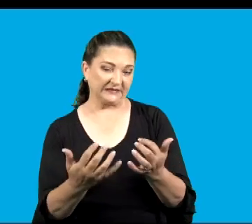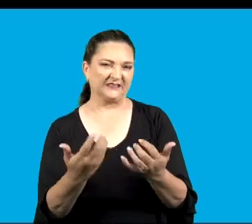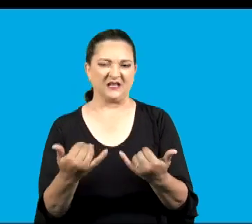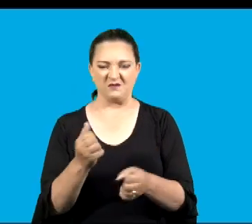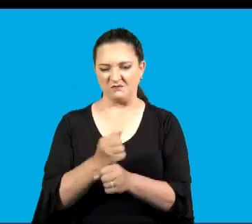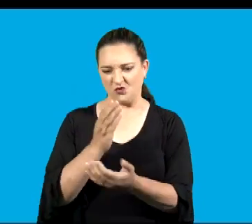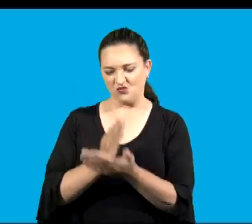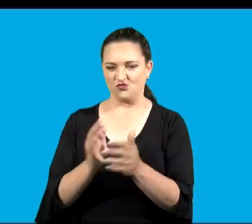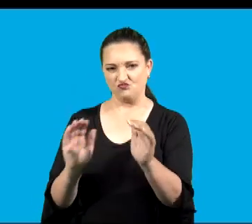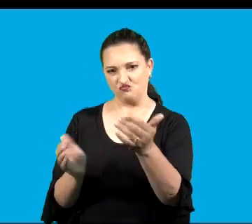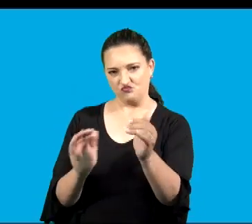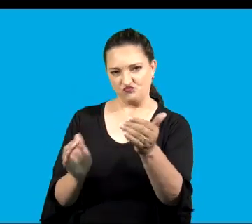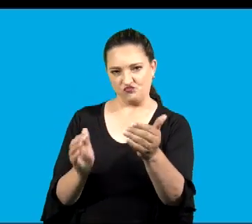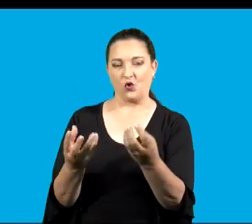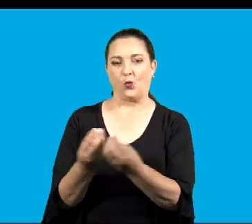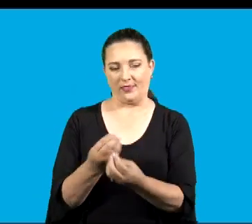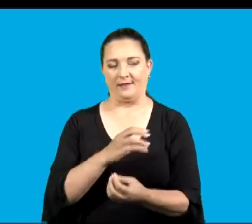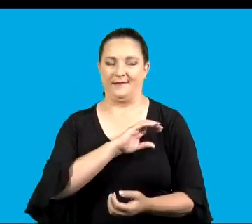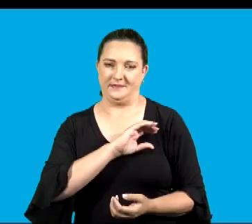or subsidiary records.